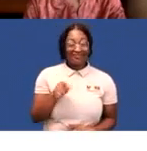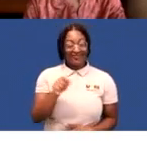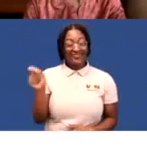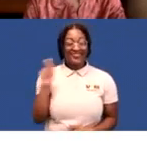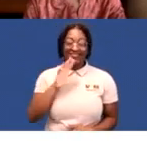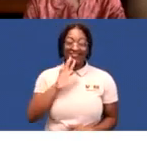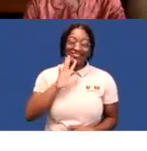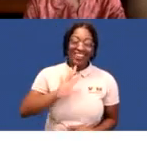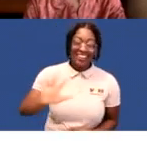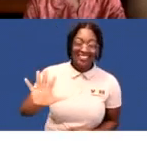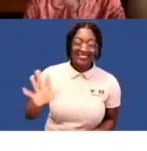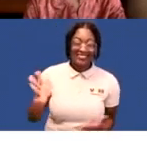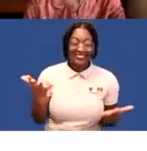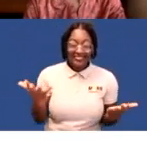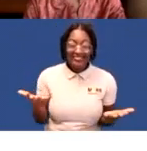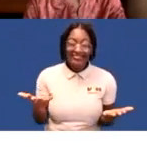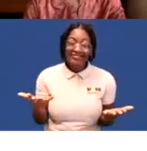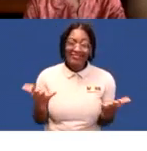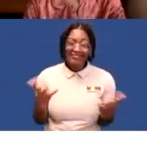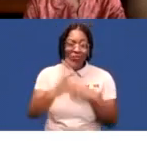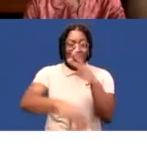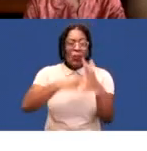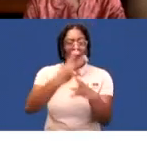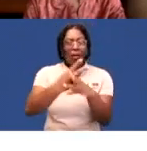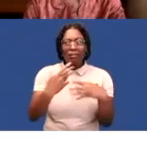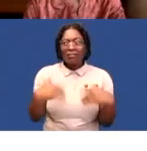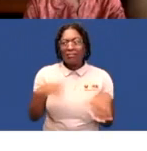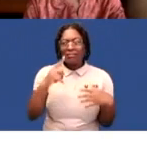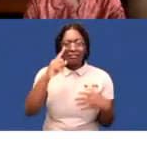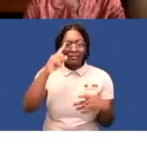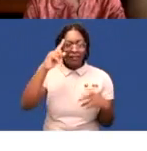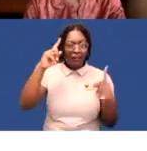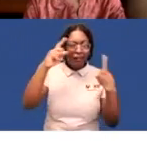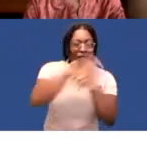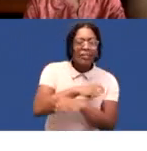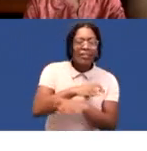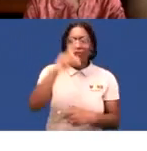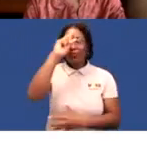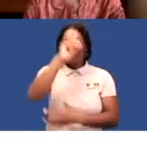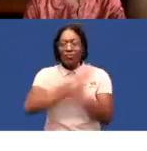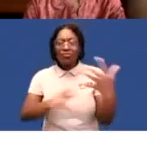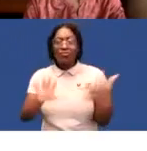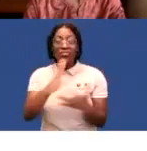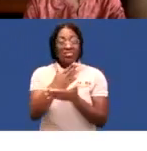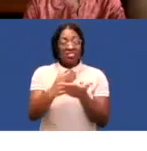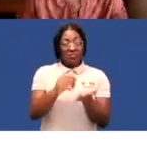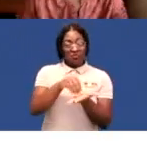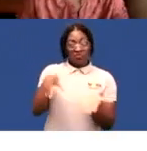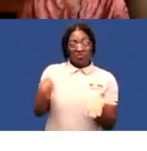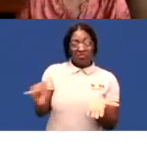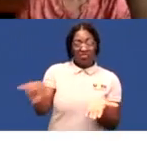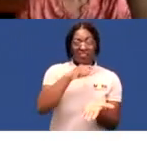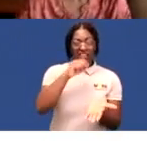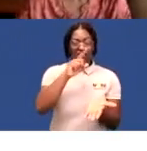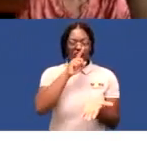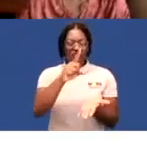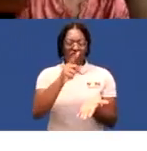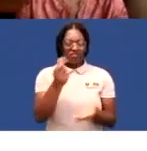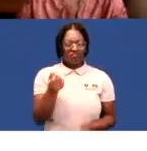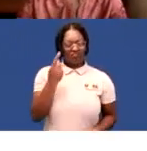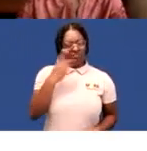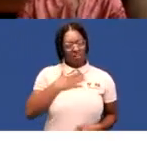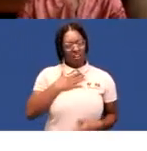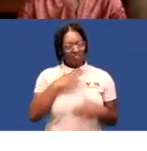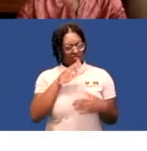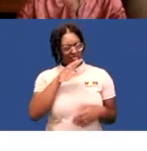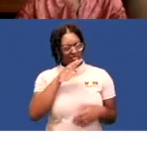concrete place. Some do not make the connection I want them to make. They are not thinking about the black people of the poem, but of their metaphors